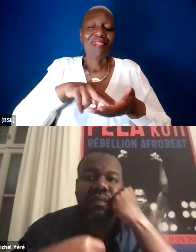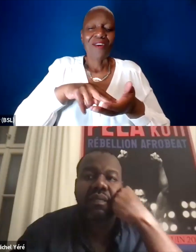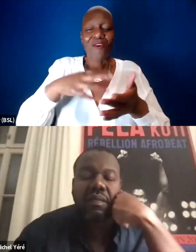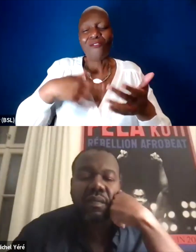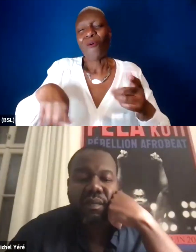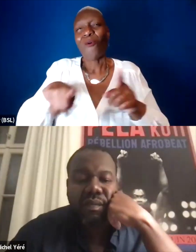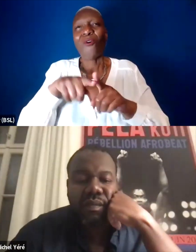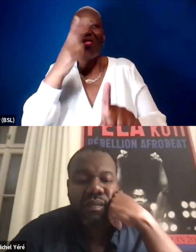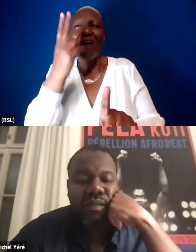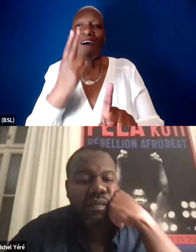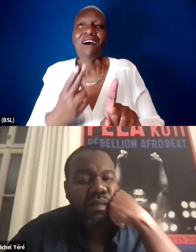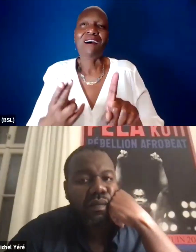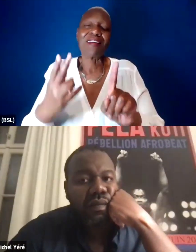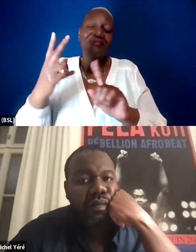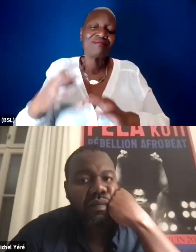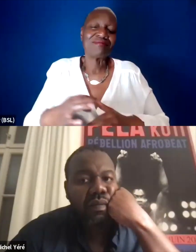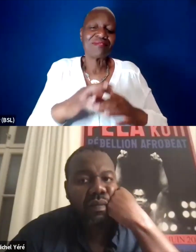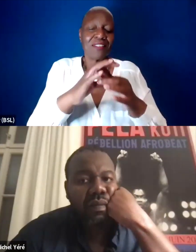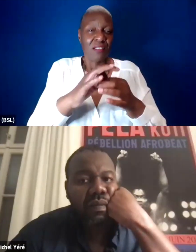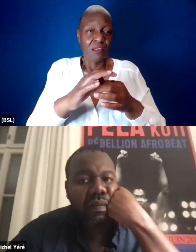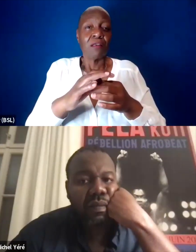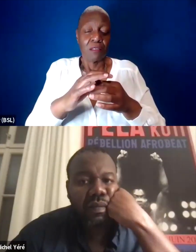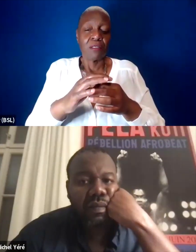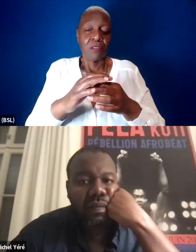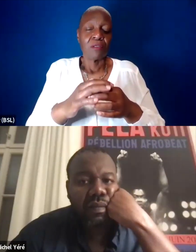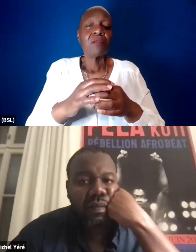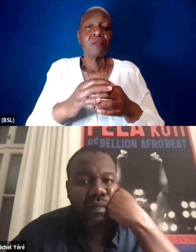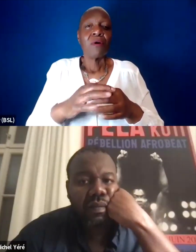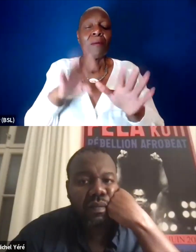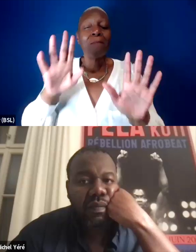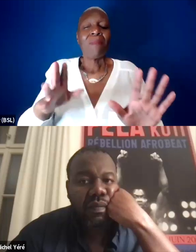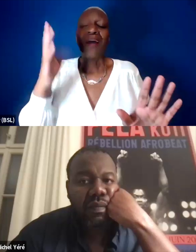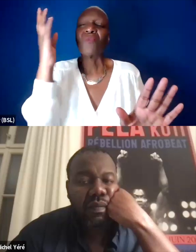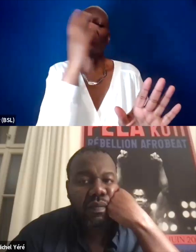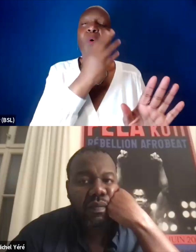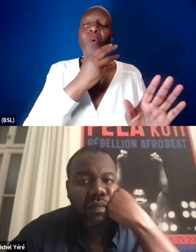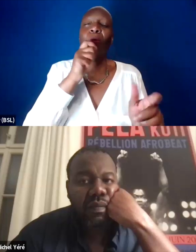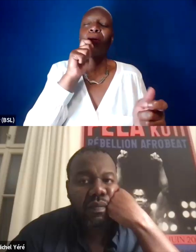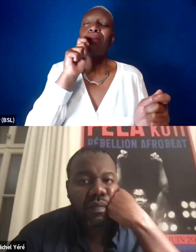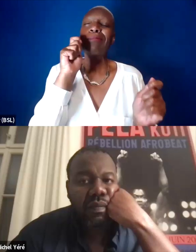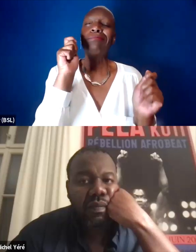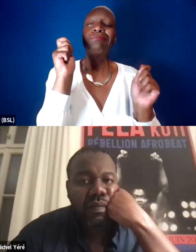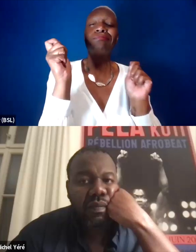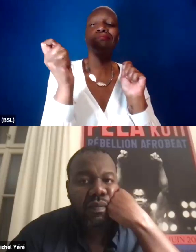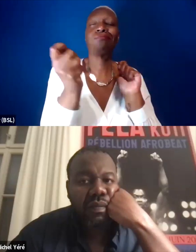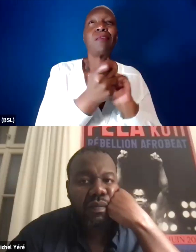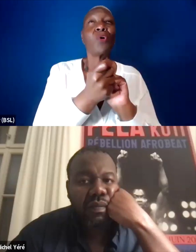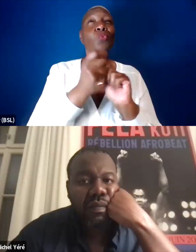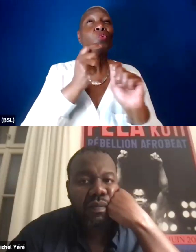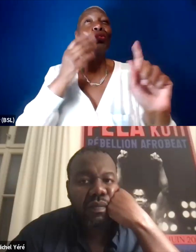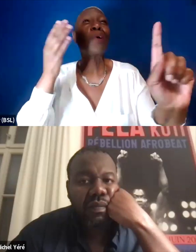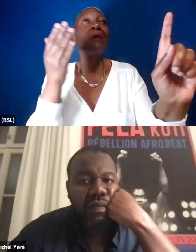of art. Wild forces turn the course of my soul toward an ideal and away from